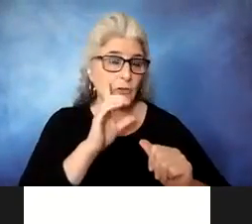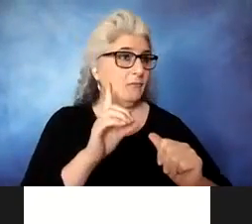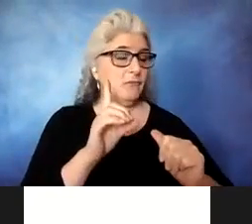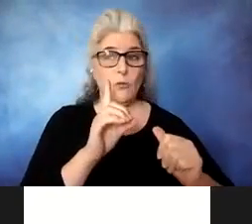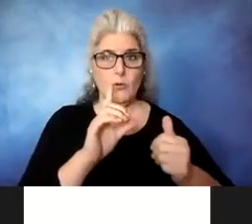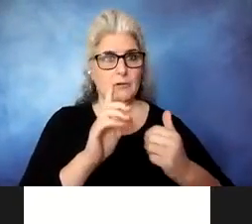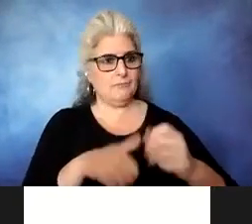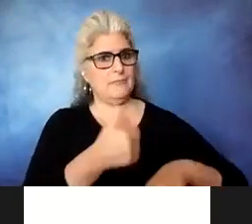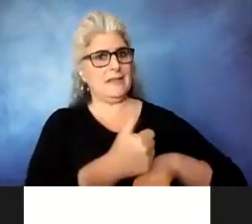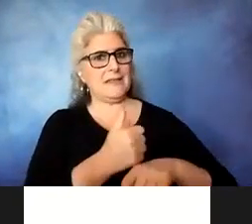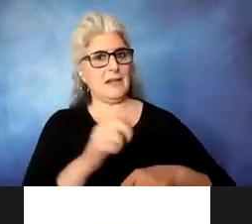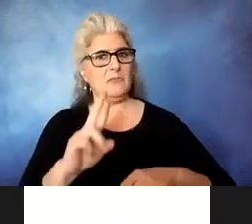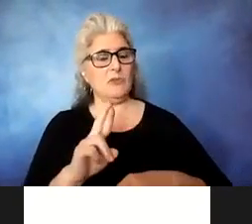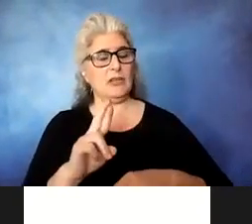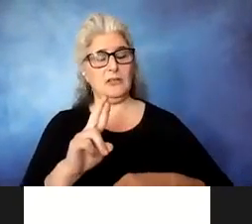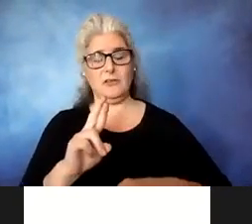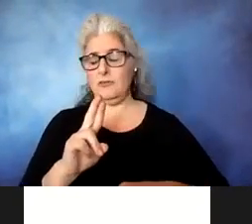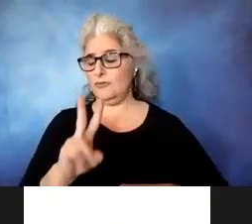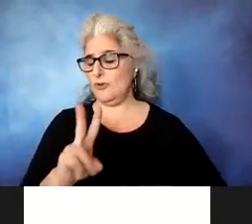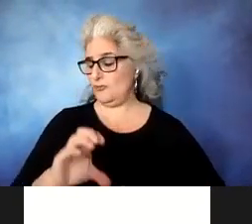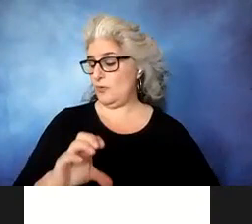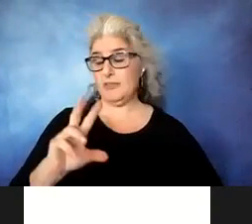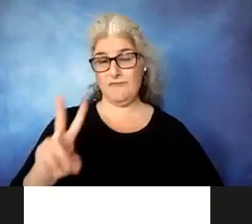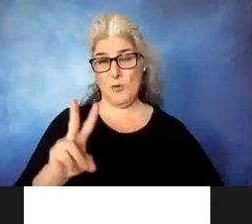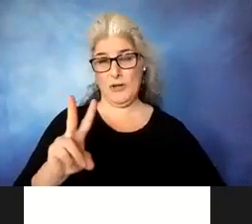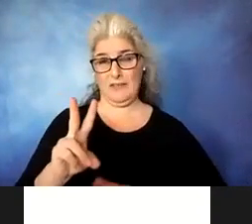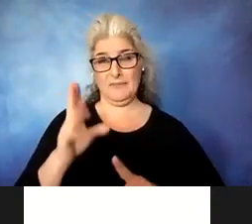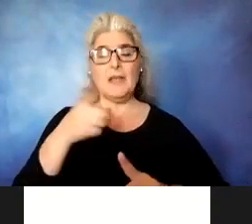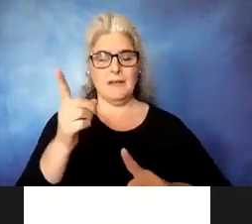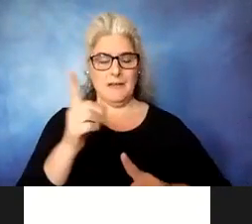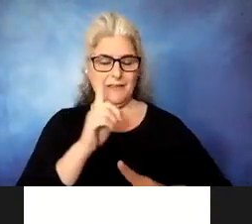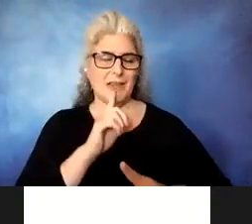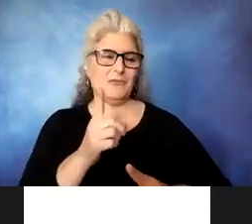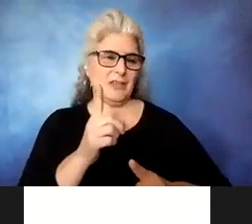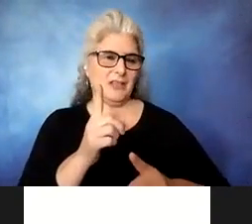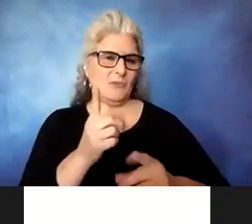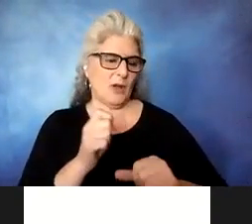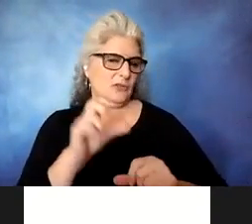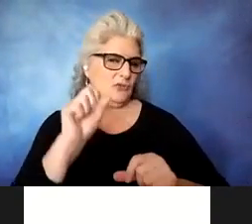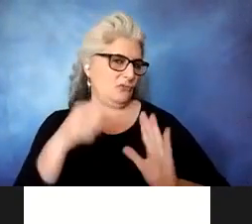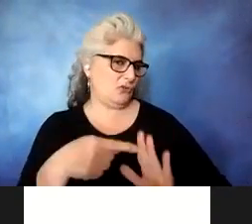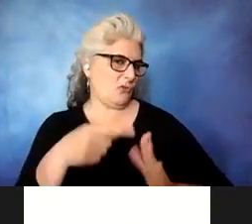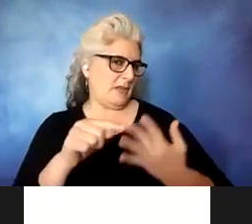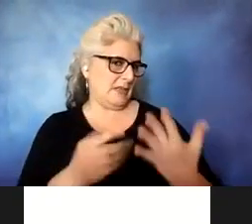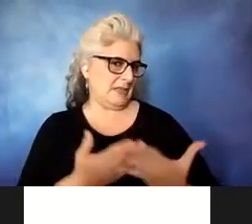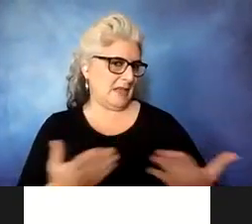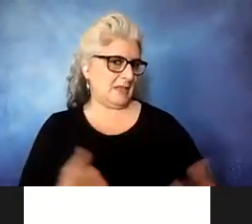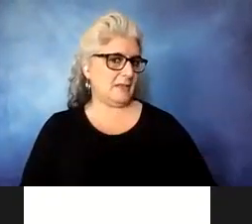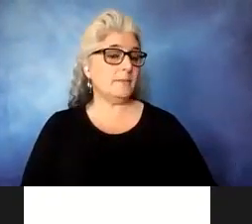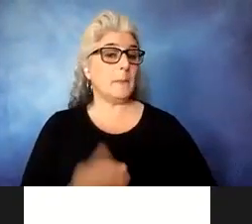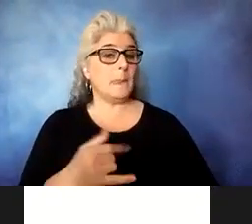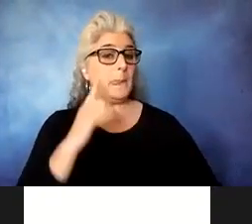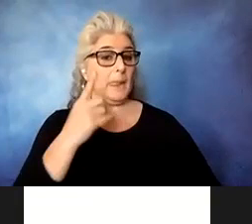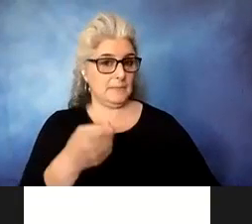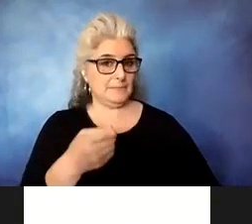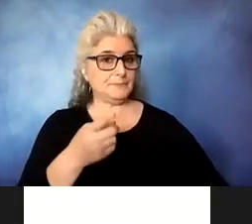So single choice plurality elections result in less frequent majority support. In a single choice plurality election, a